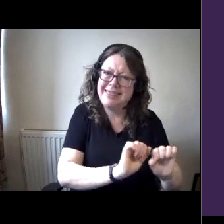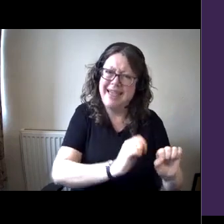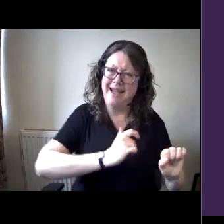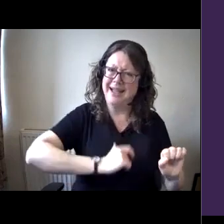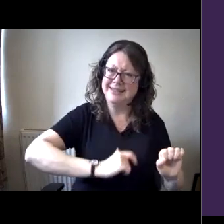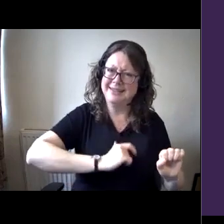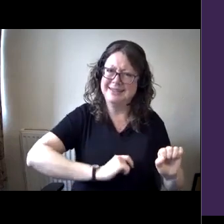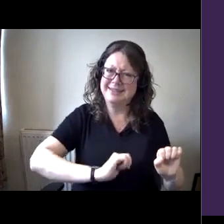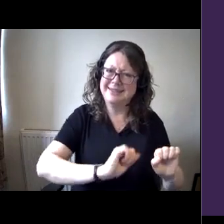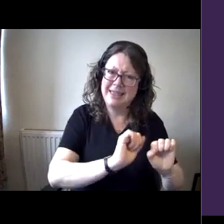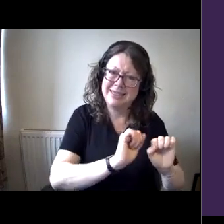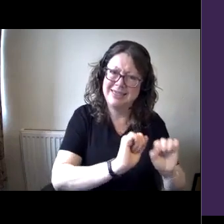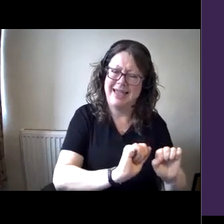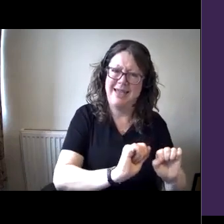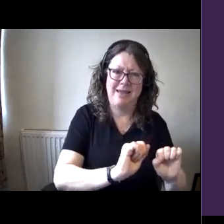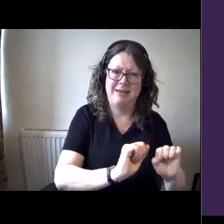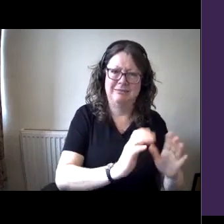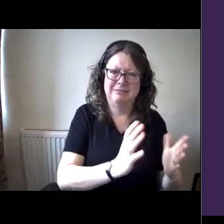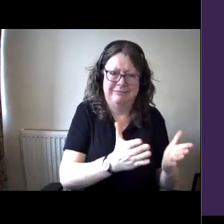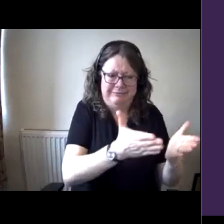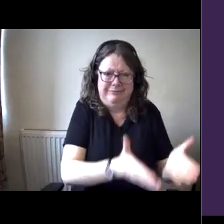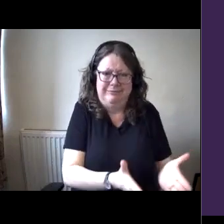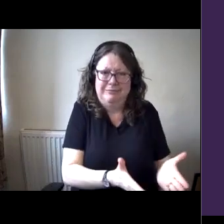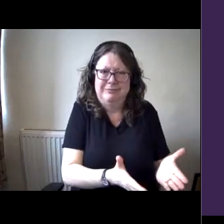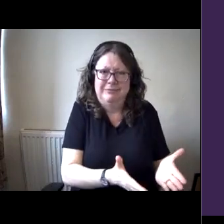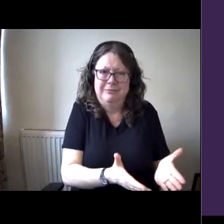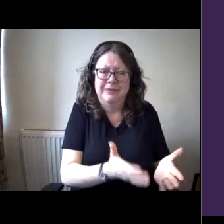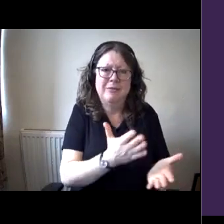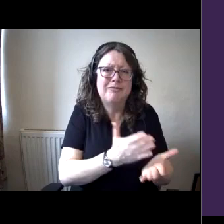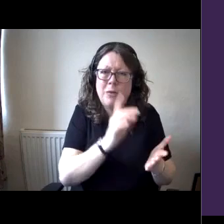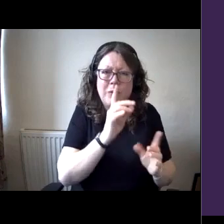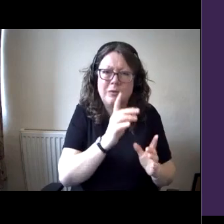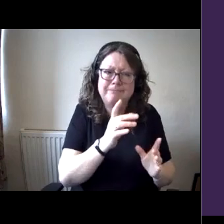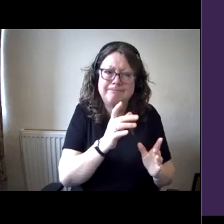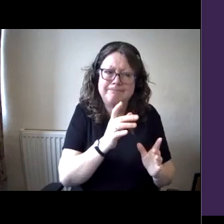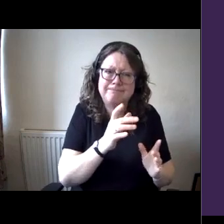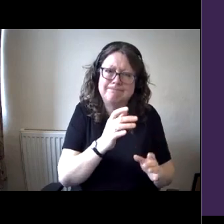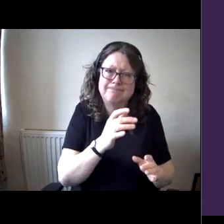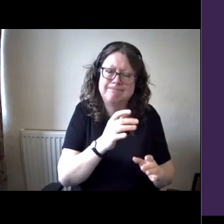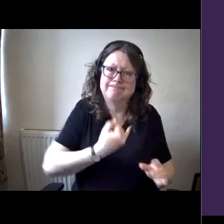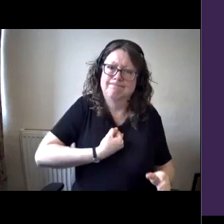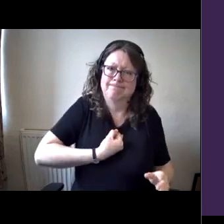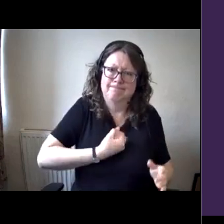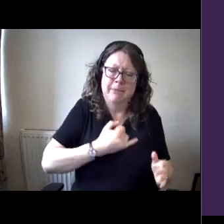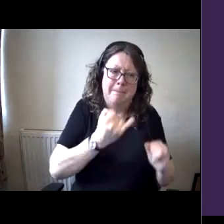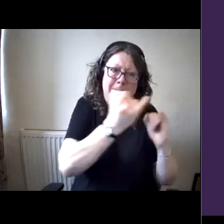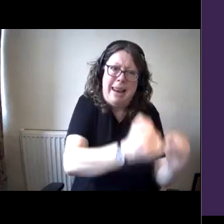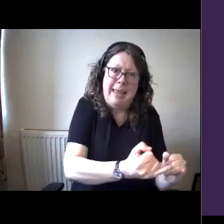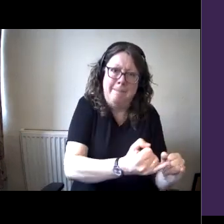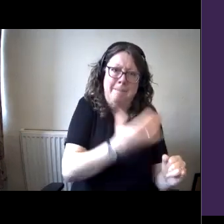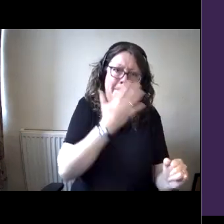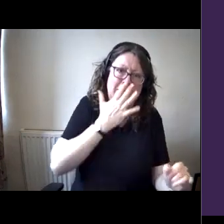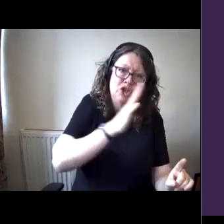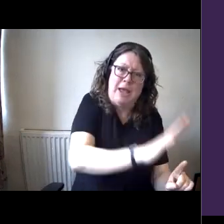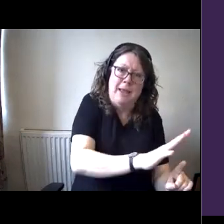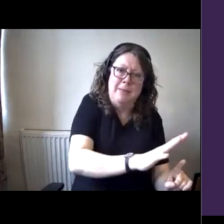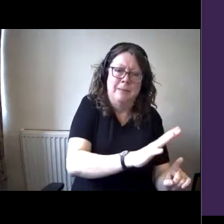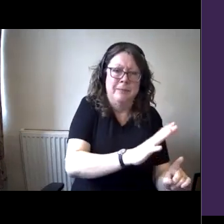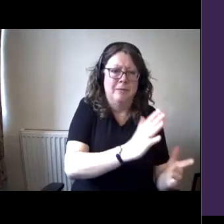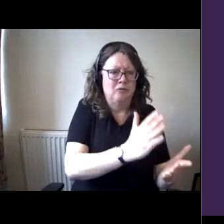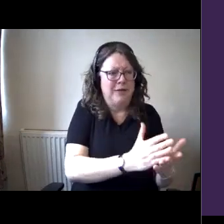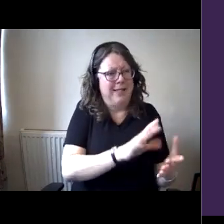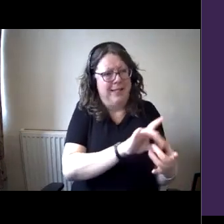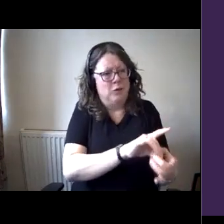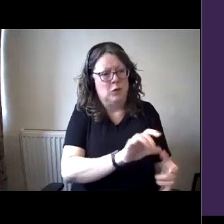well, are we blaming and shaming them for something that's actually just down to them being different and not necessarily them